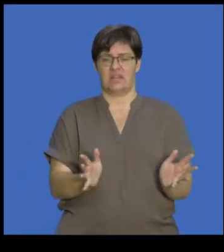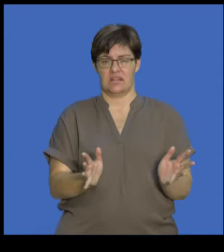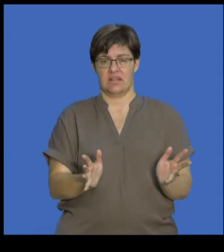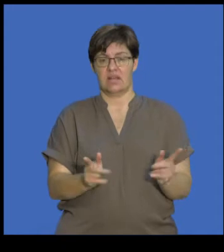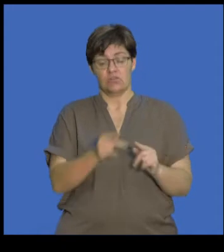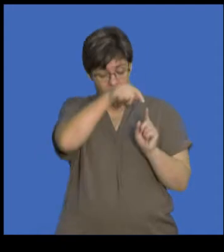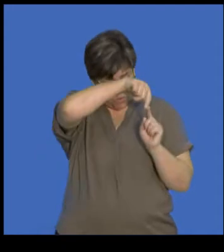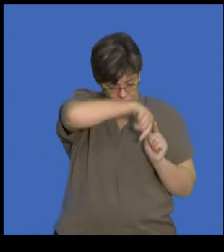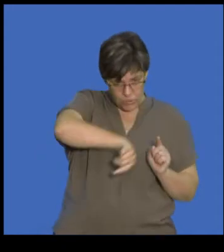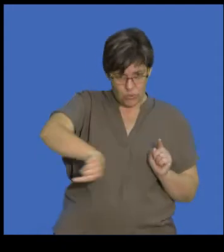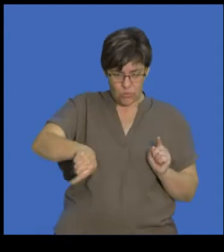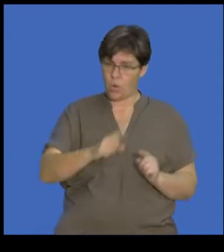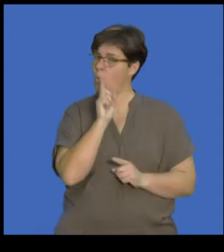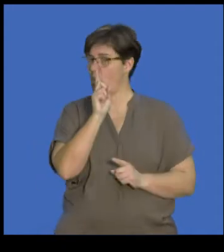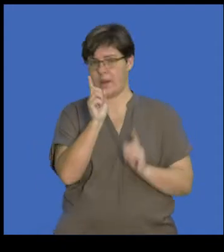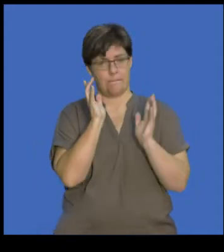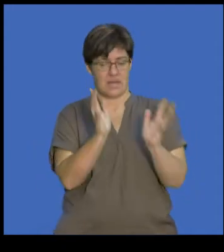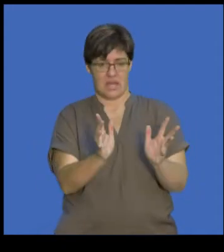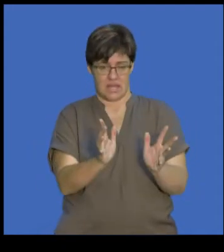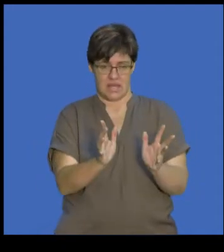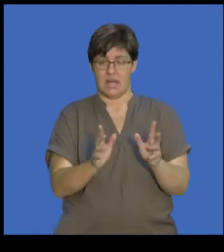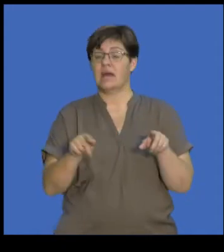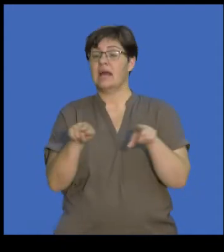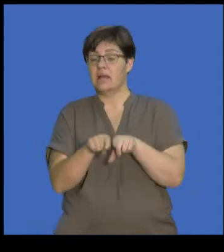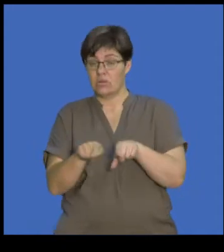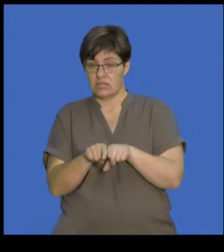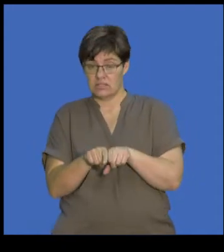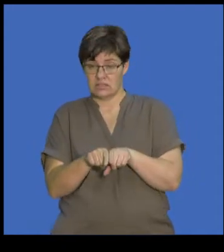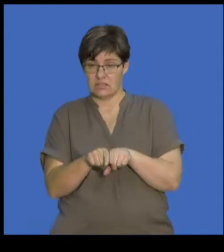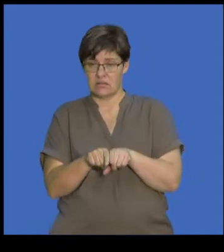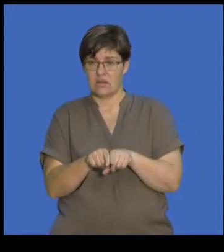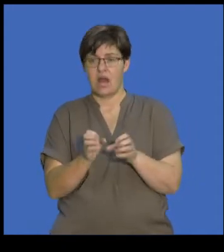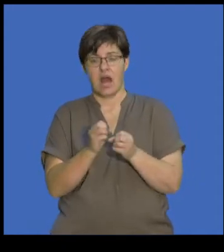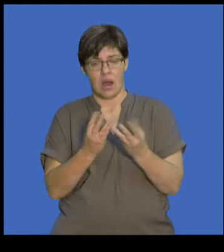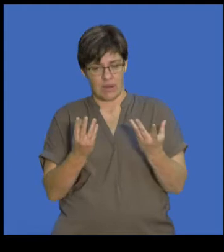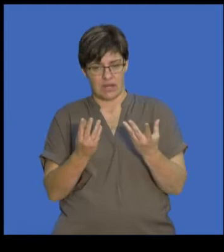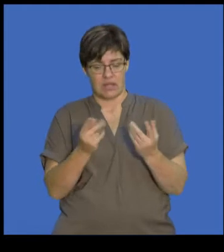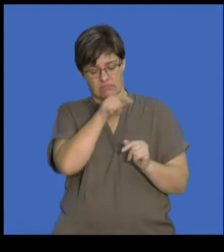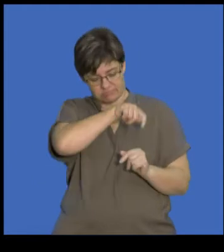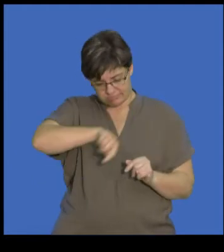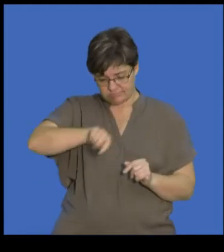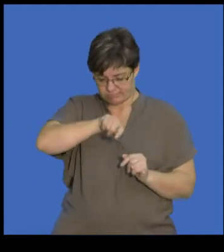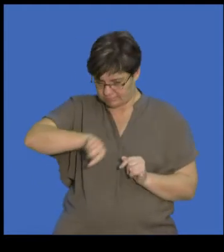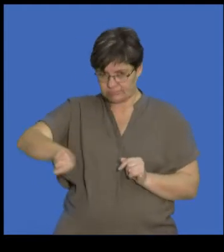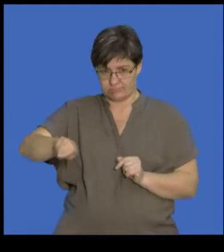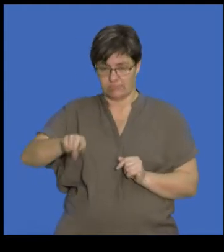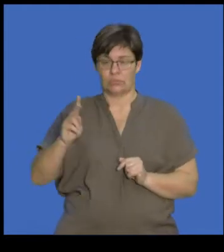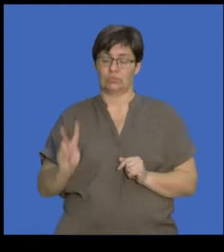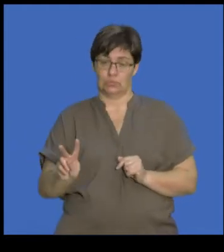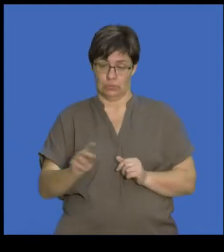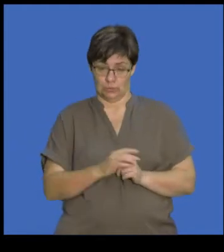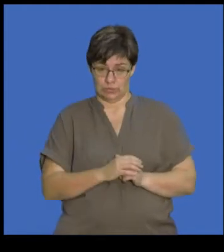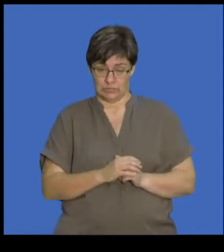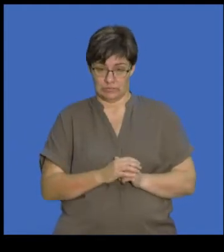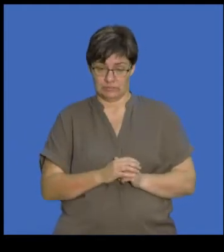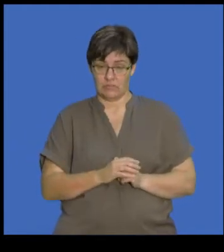that passes through R1 equals to the amount of current that passes through R2. So what are we saying?